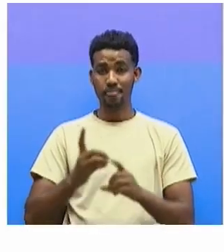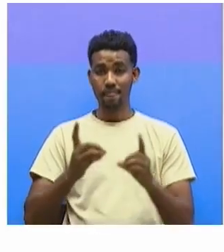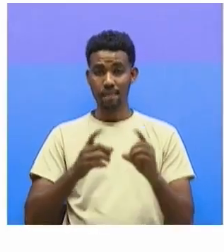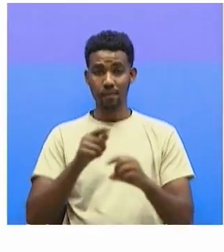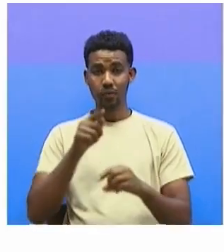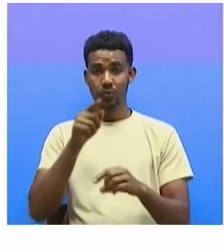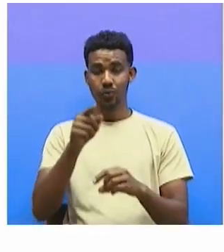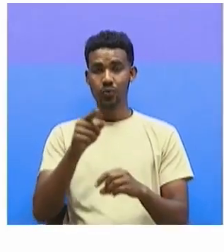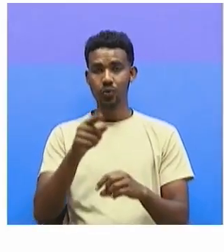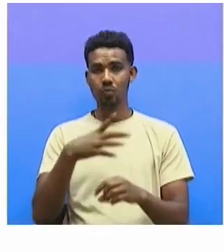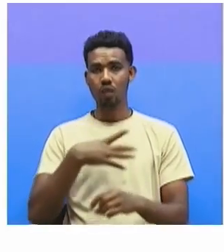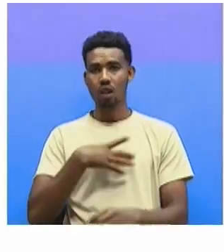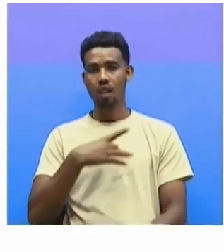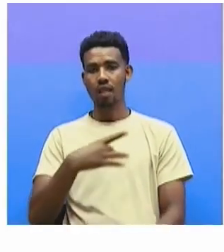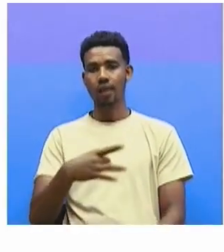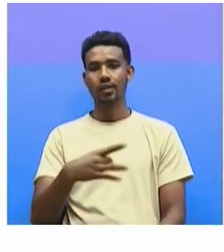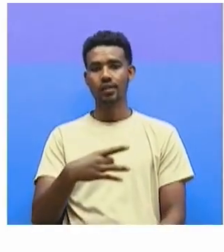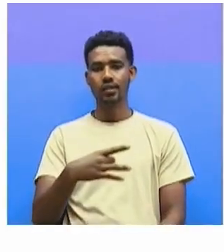like